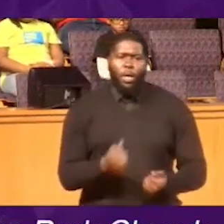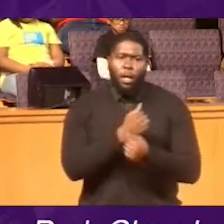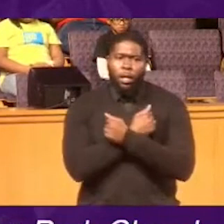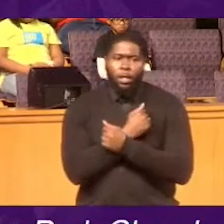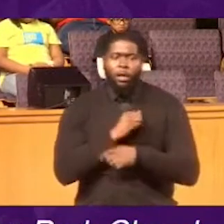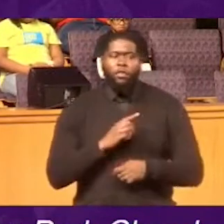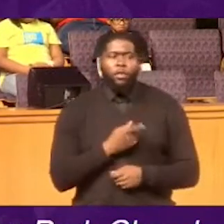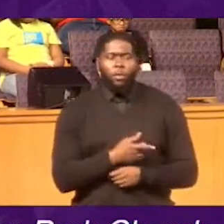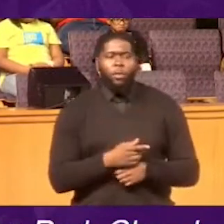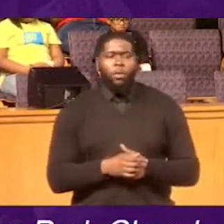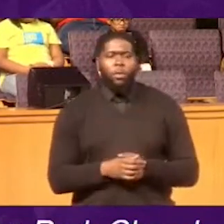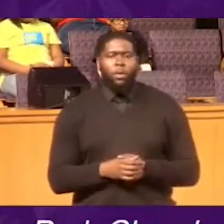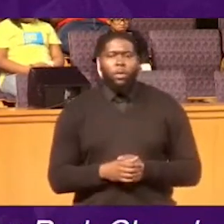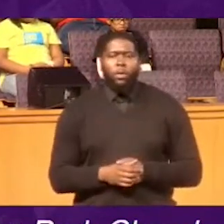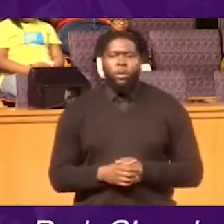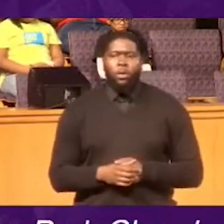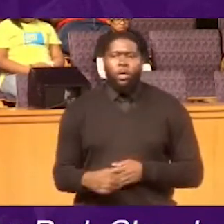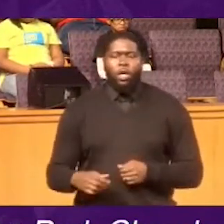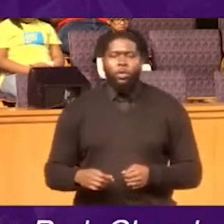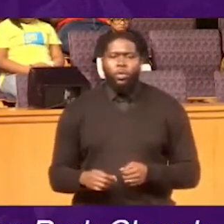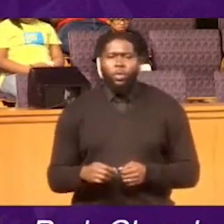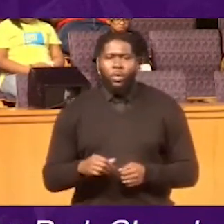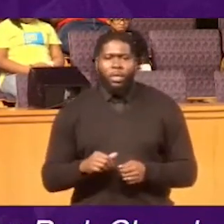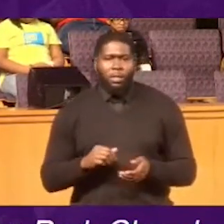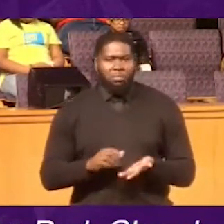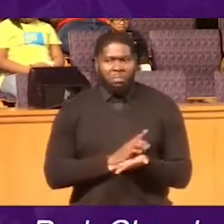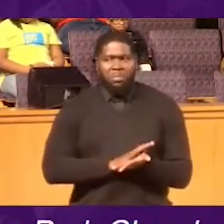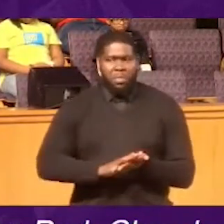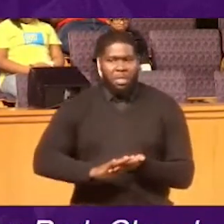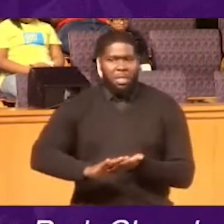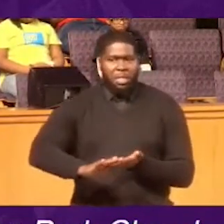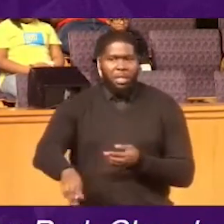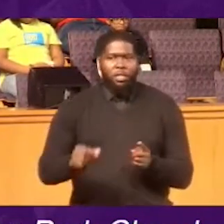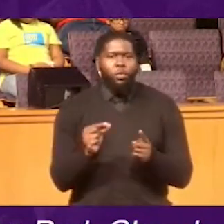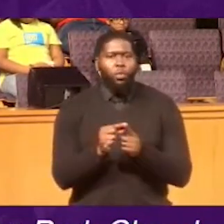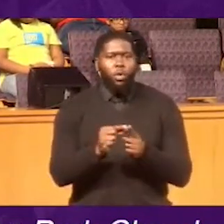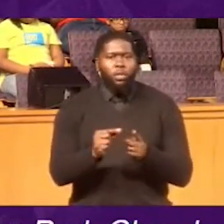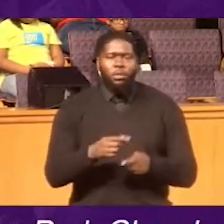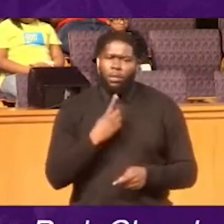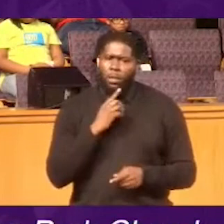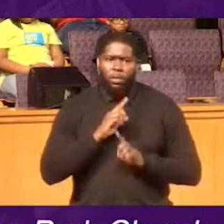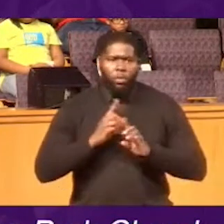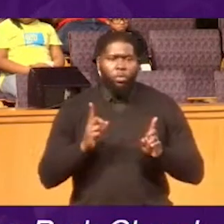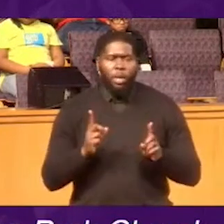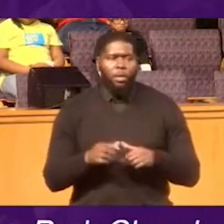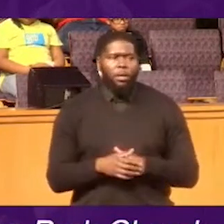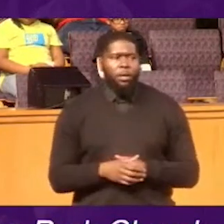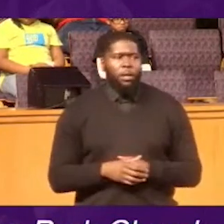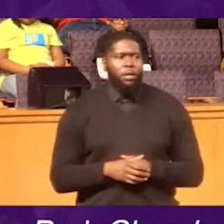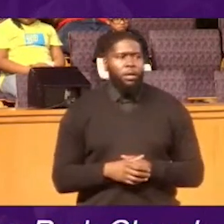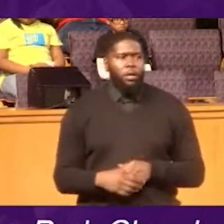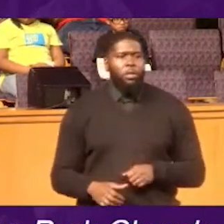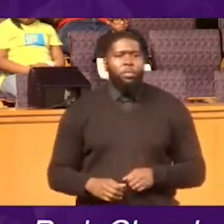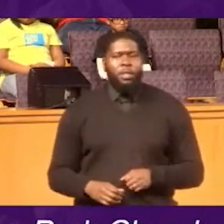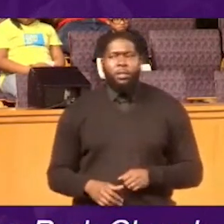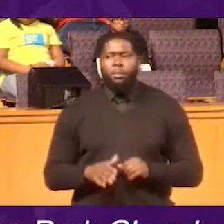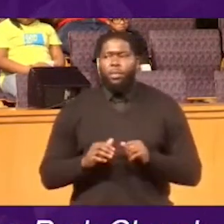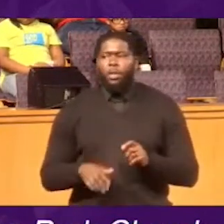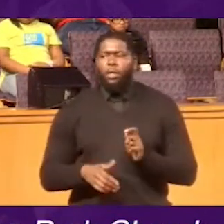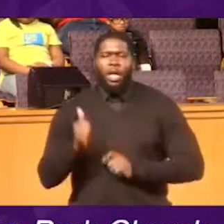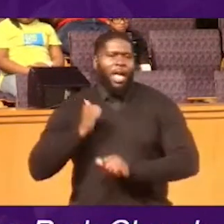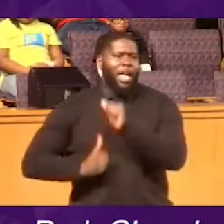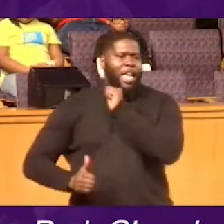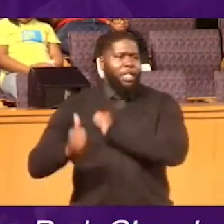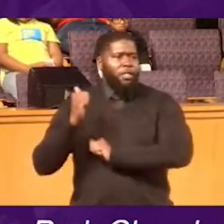you. And those are nice words, but I don't know about you. I think there should be some action.